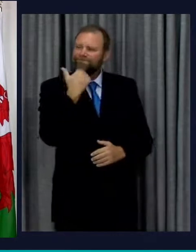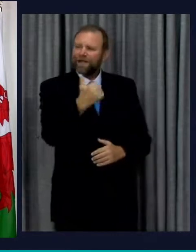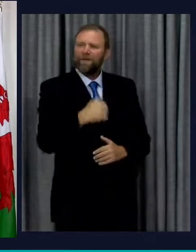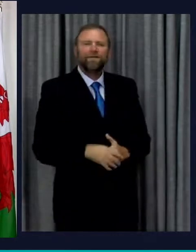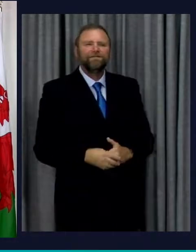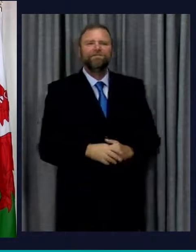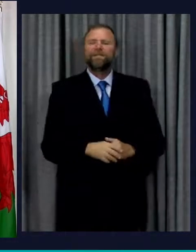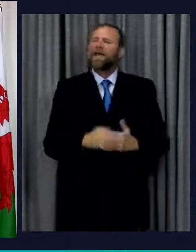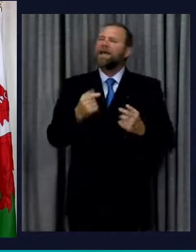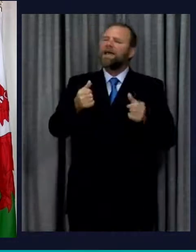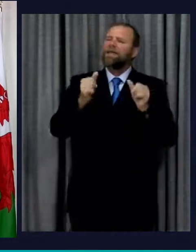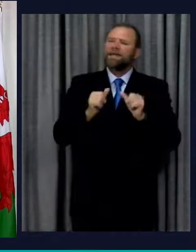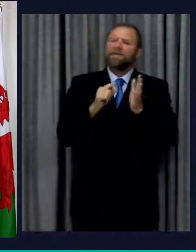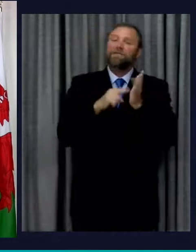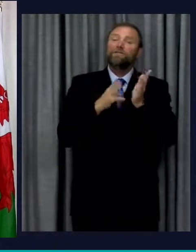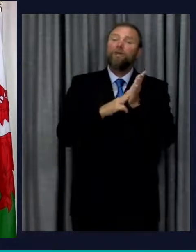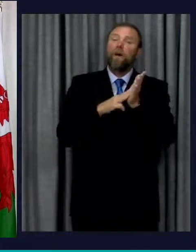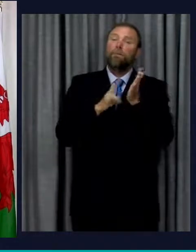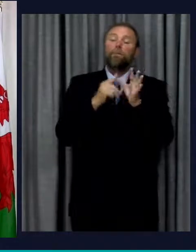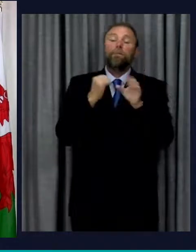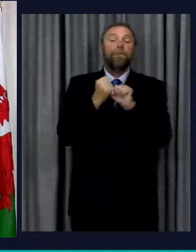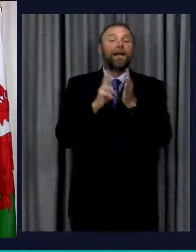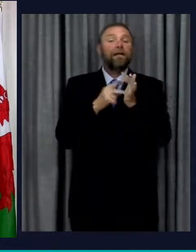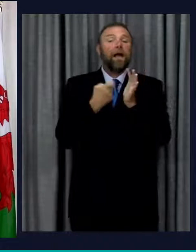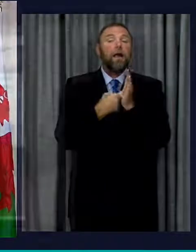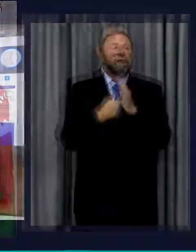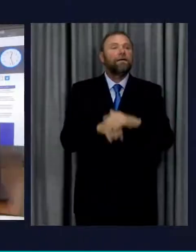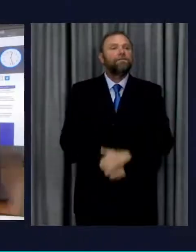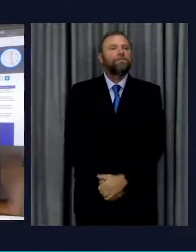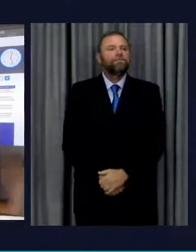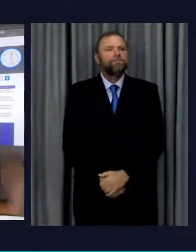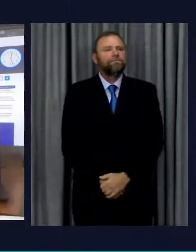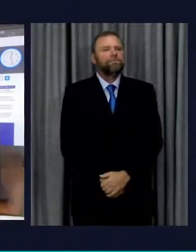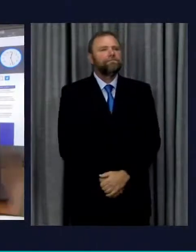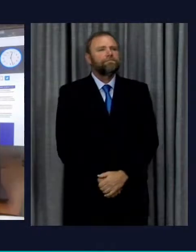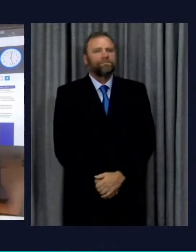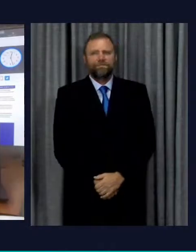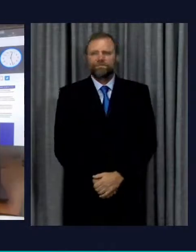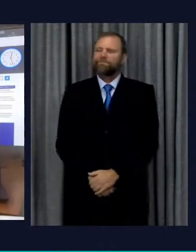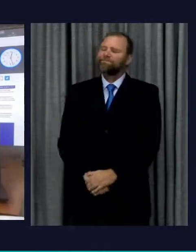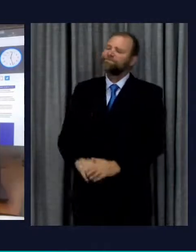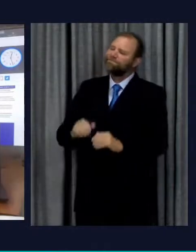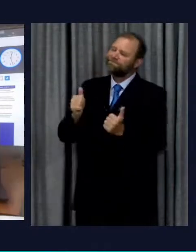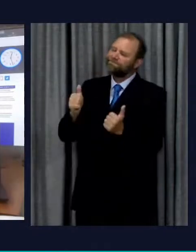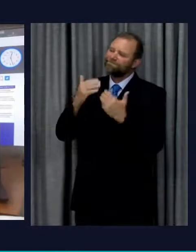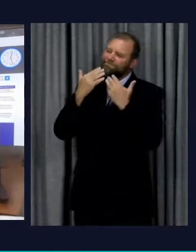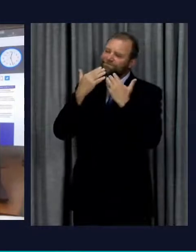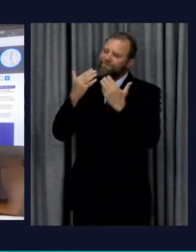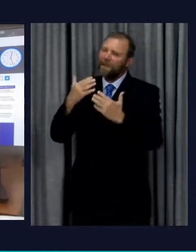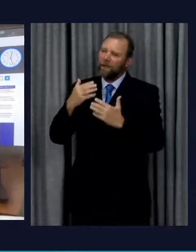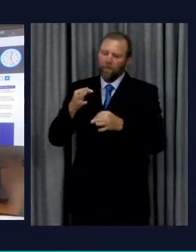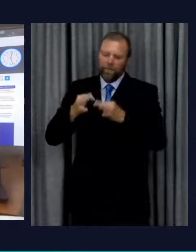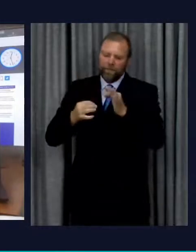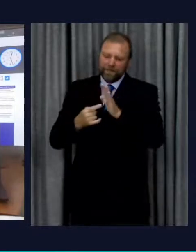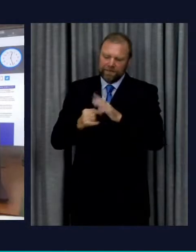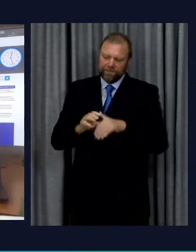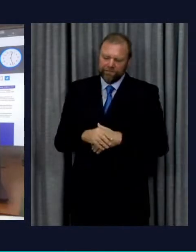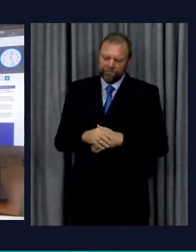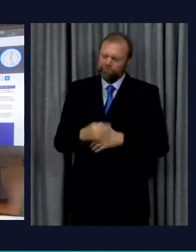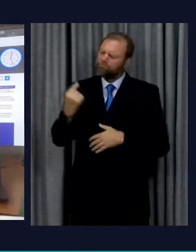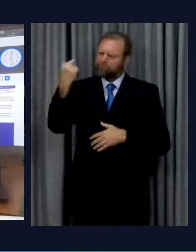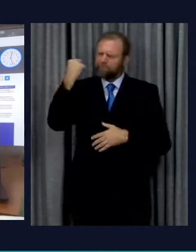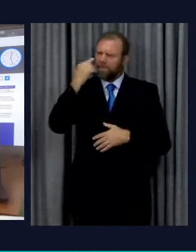I've now got Tom Magner from Carers World Live. Thank you very much indeed, Minister. When you held the health portfolio, you